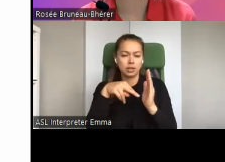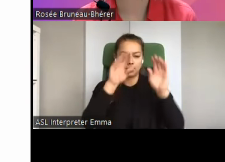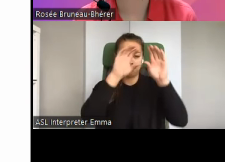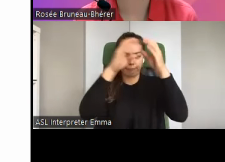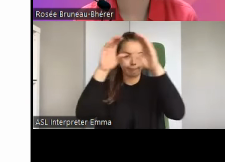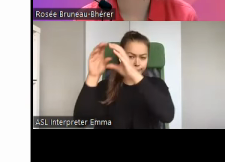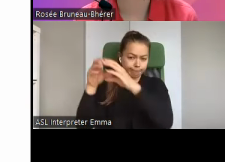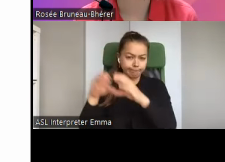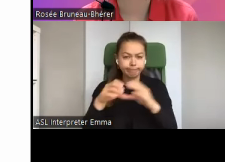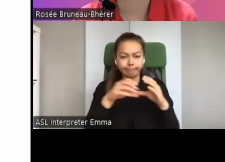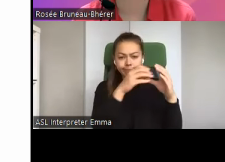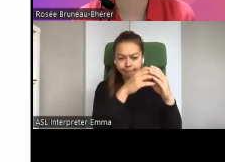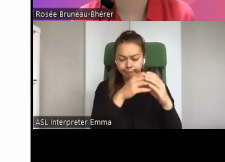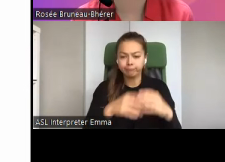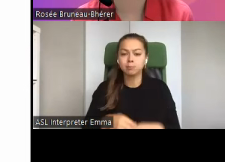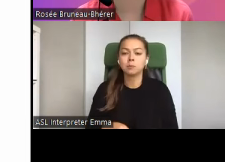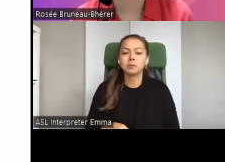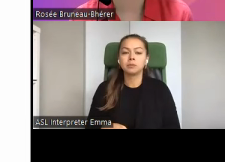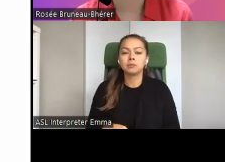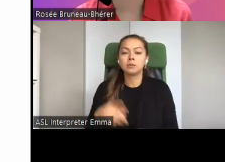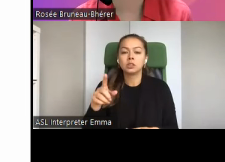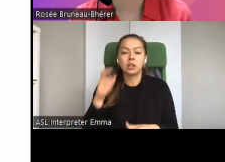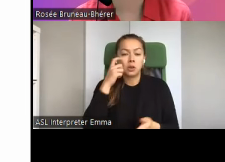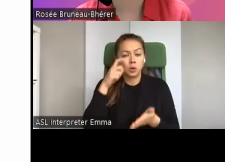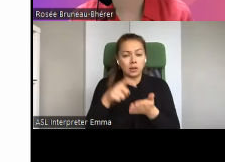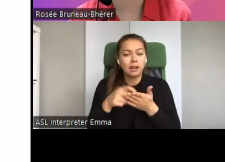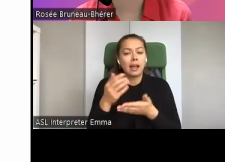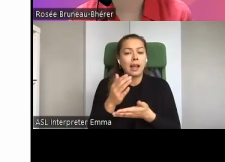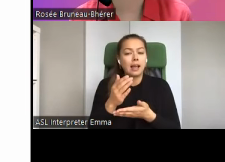You know, you'll see that we have some references at the end.